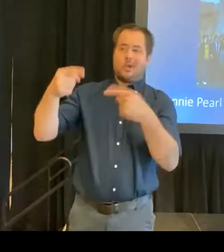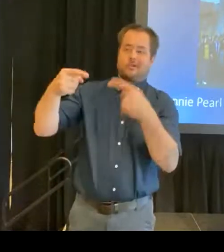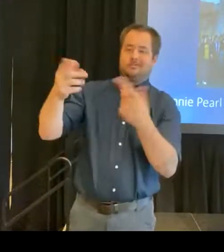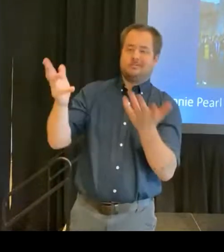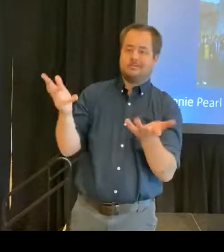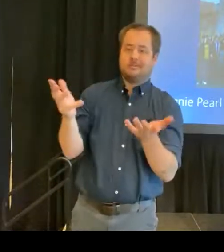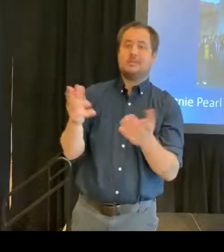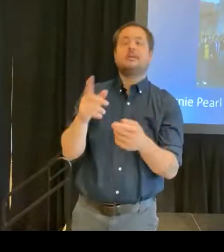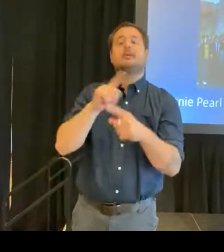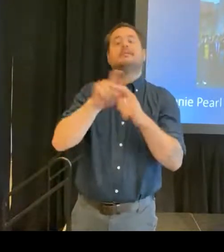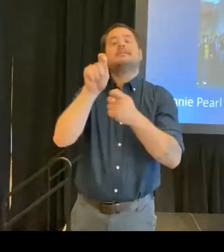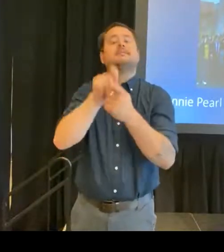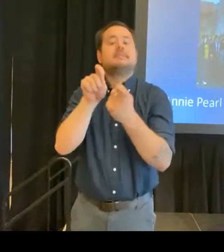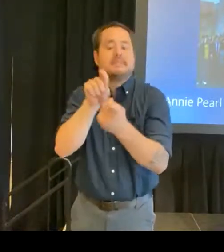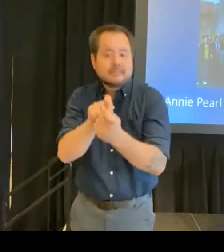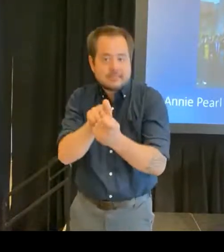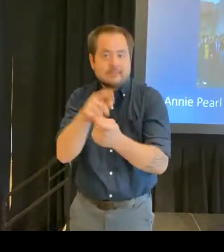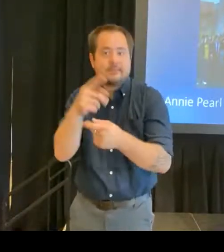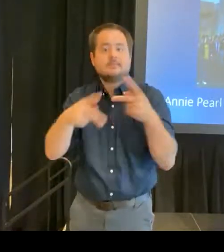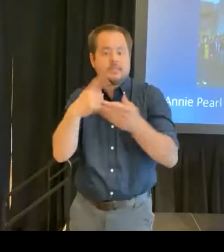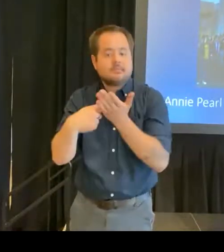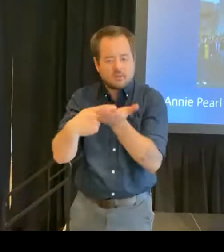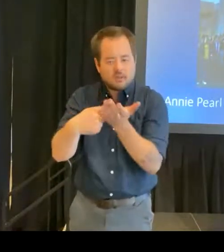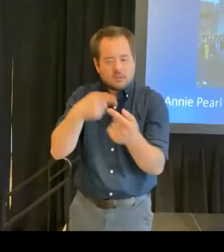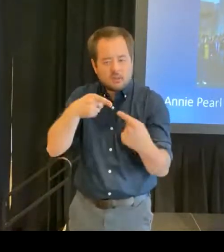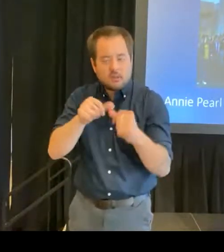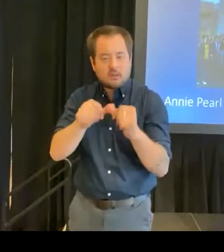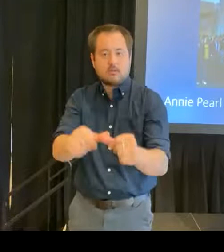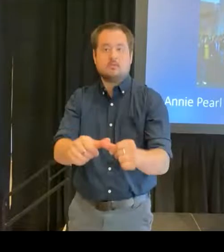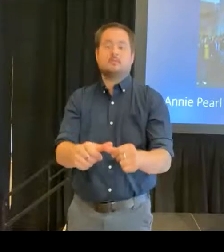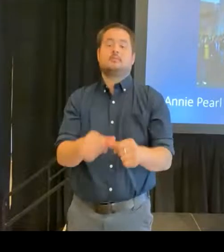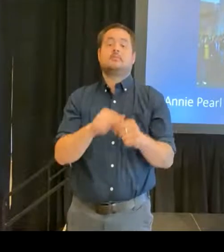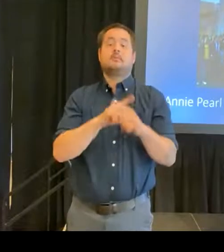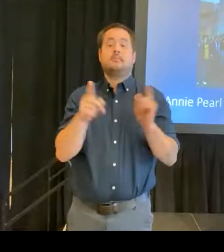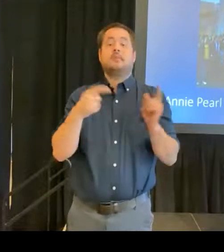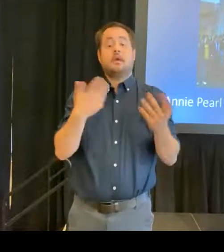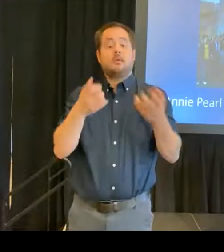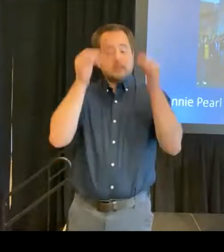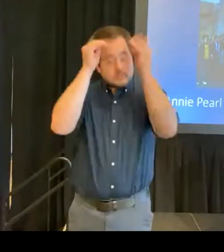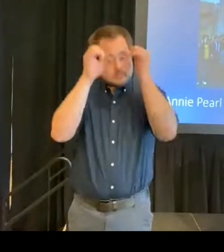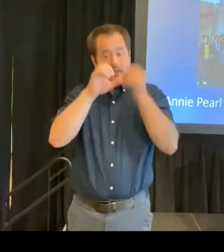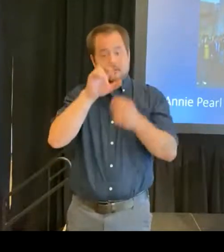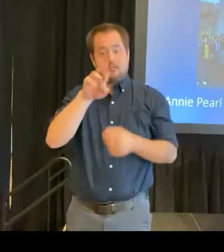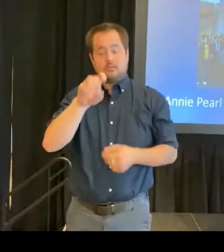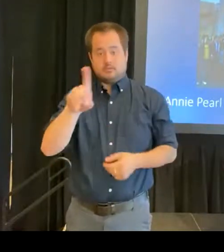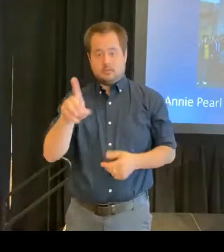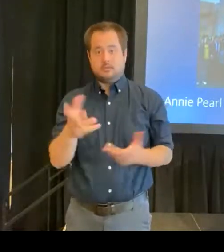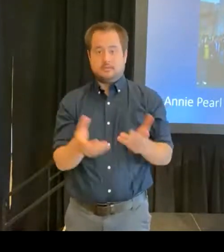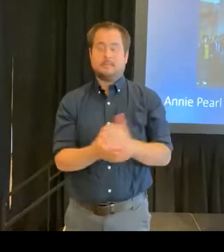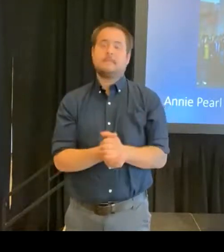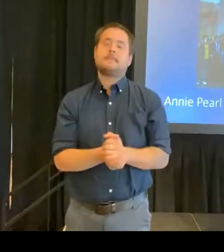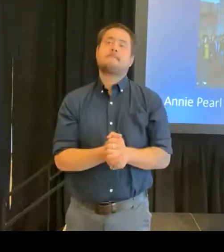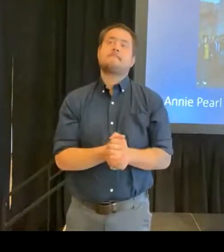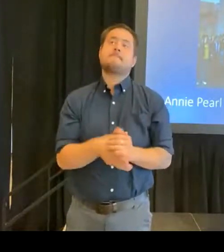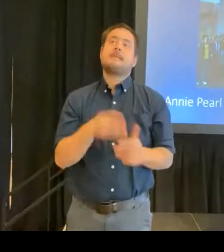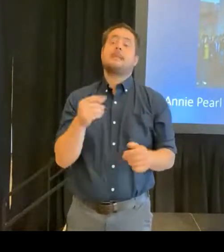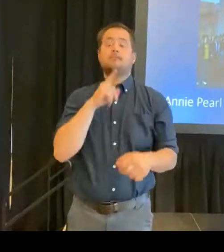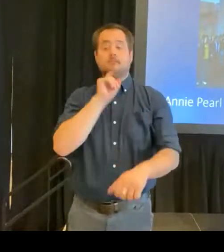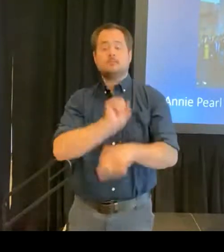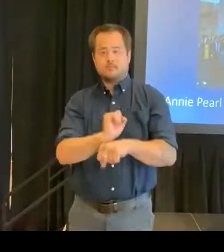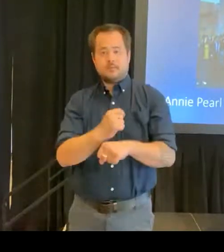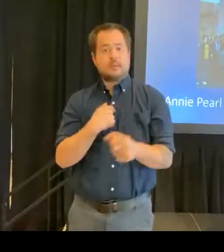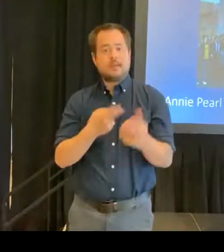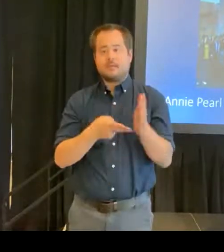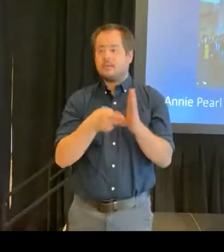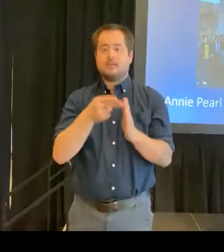are. I just want to bring it back to the creed and think about it this way. And I honestly think that it's